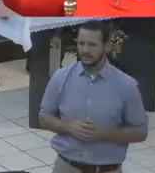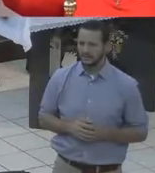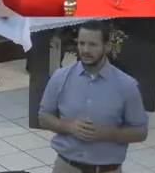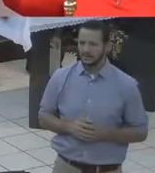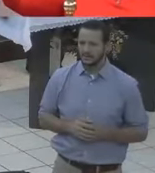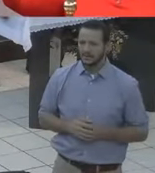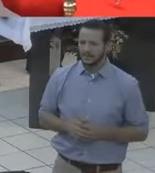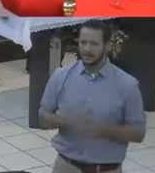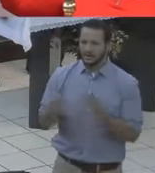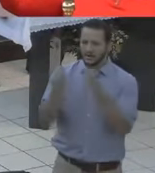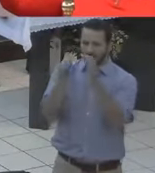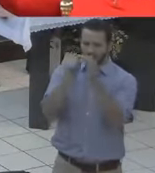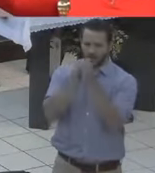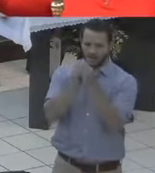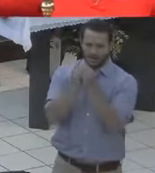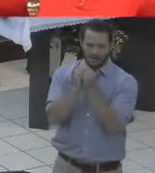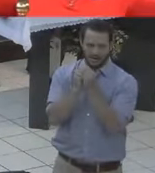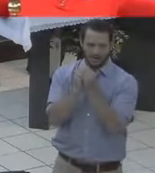forever.